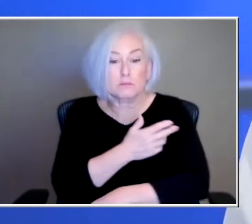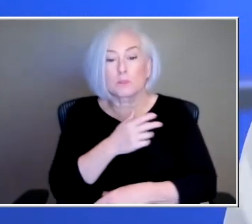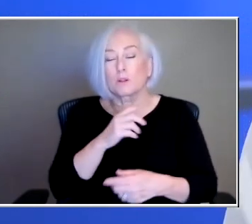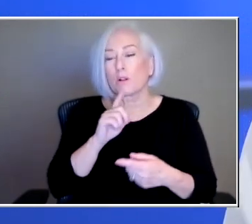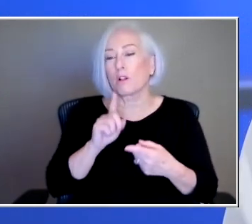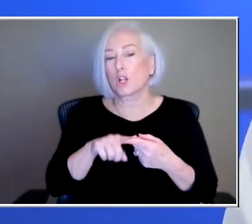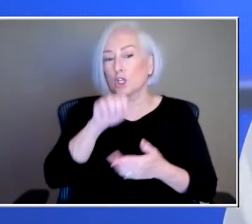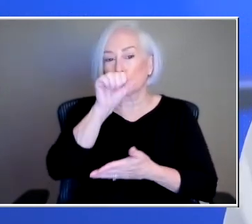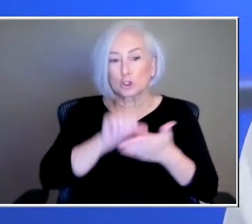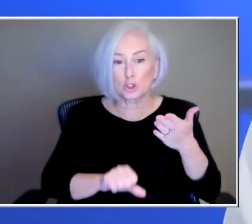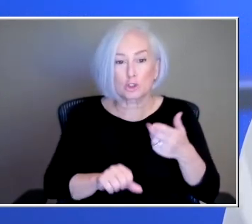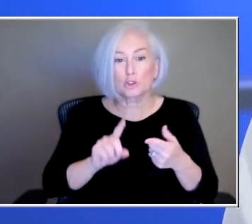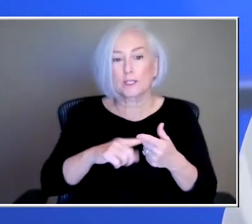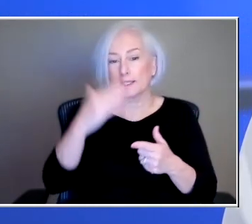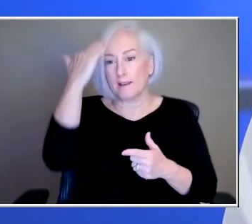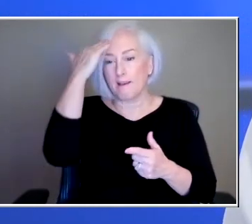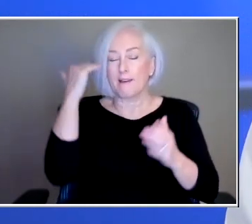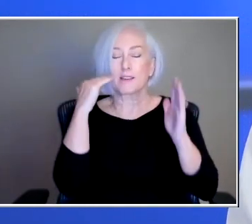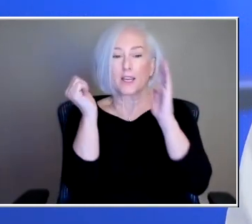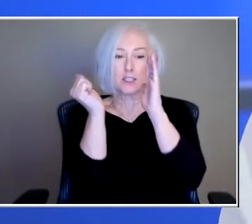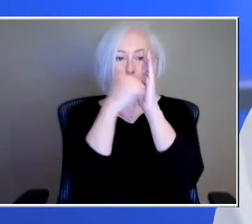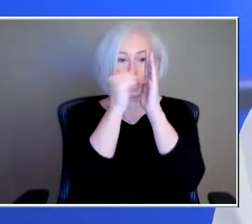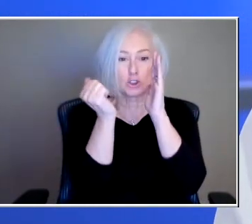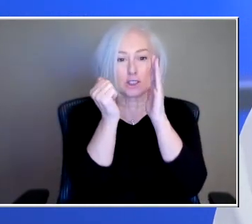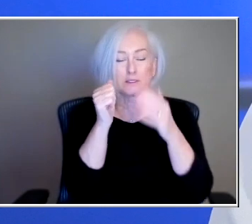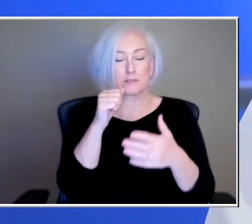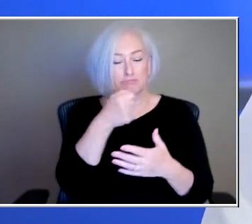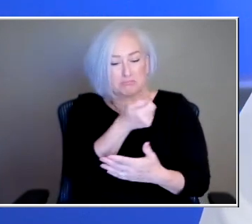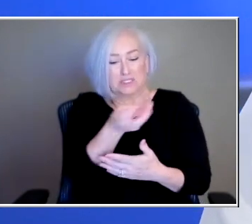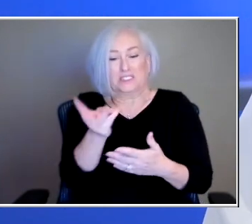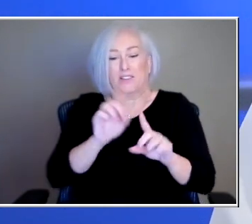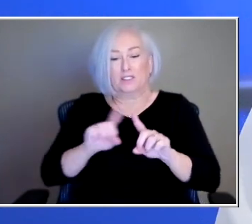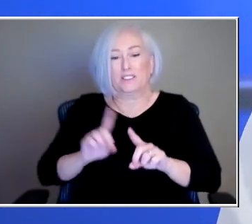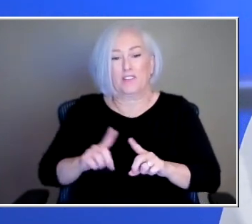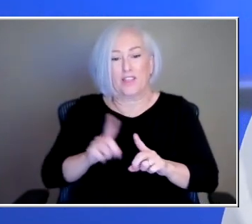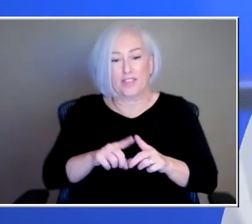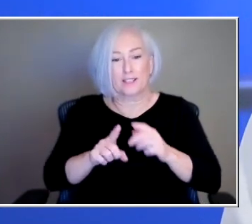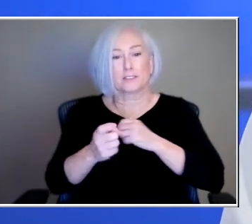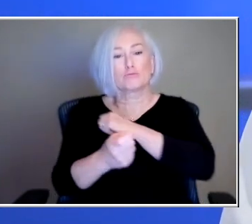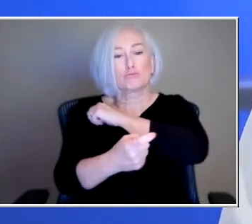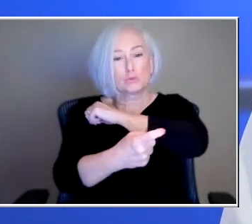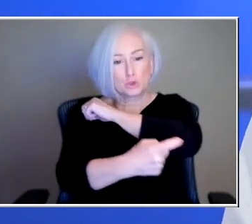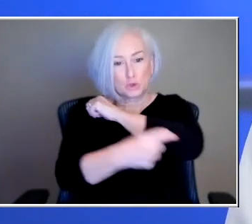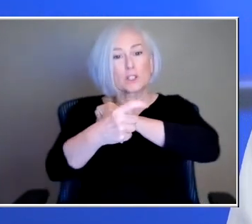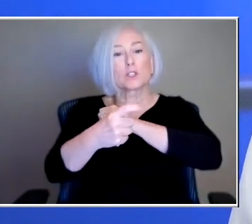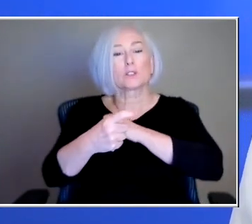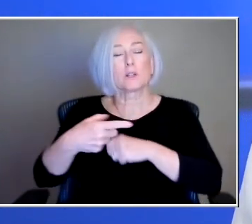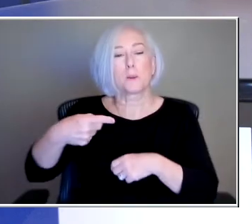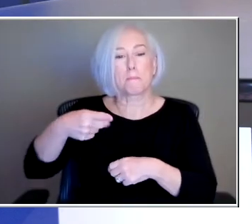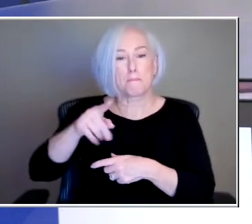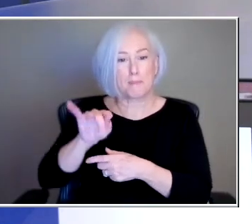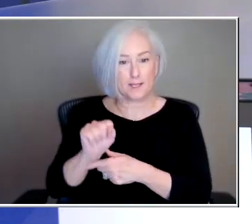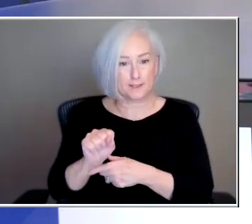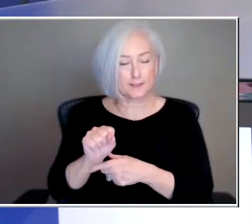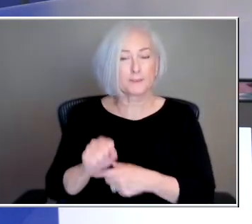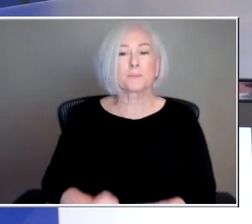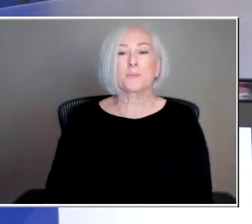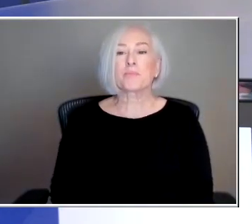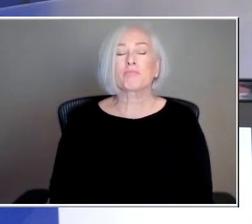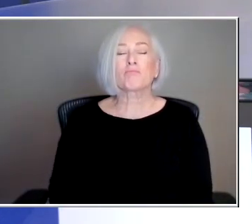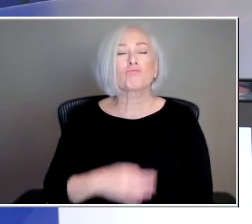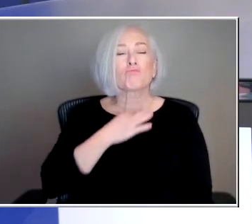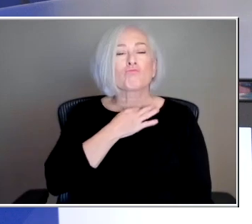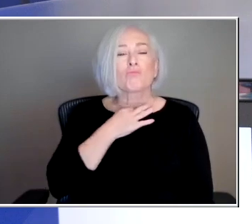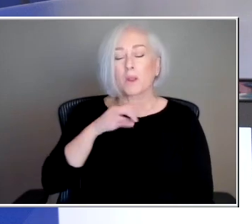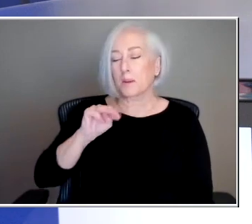implicated as well. So a number of different things, but usually there's some sort of trigger that then kind of starts this process. Mikayla's taking beta